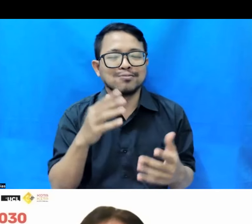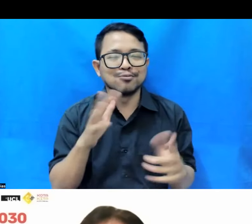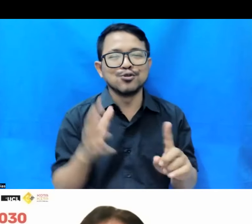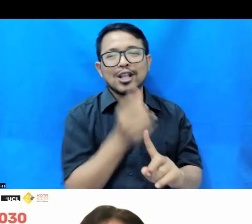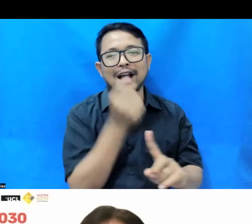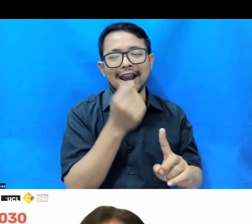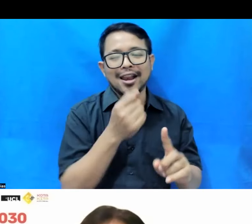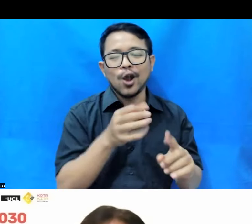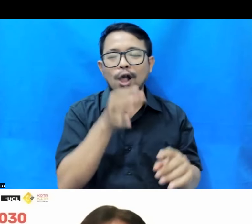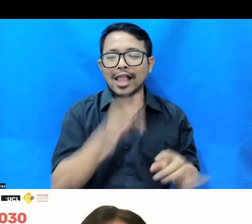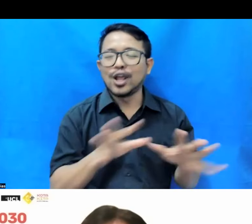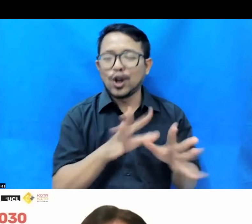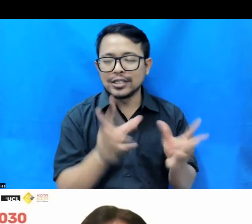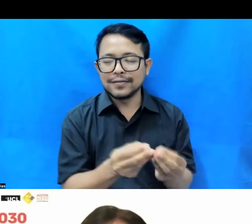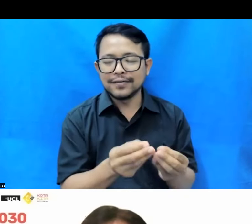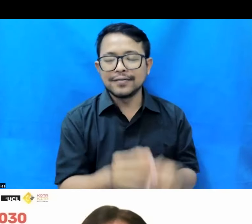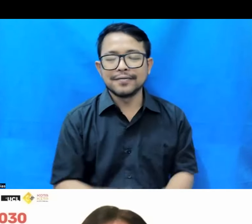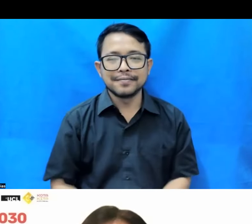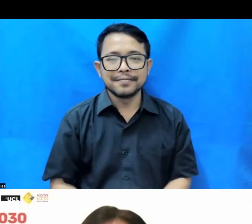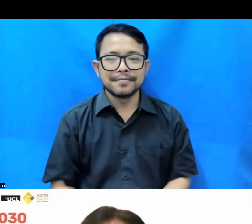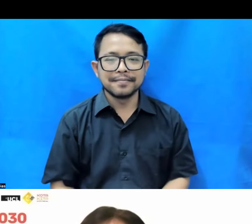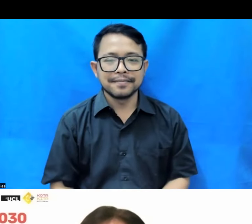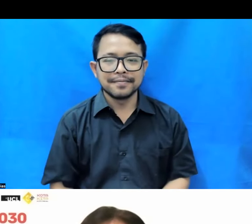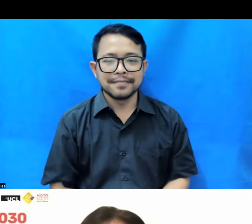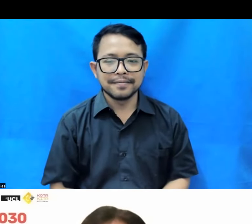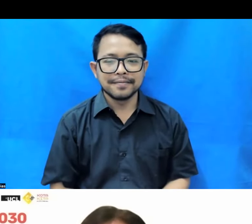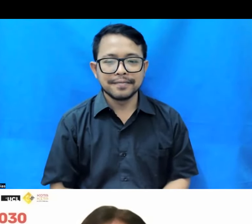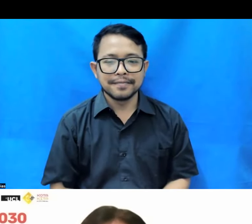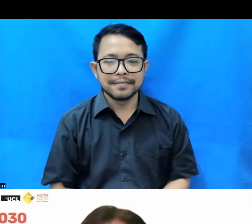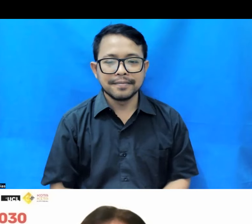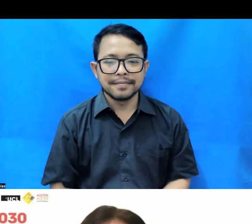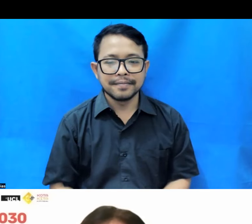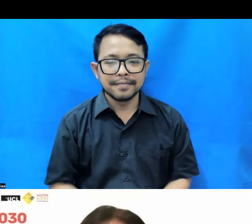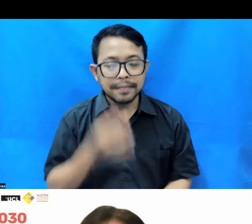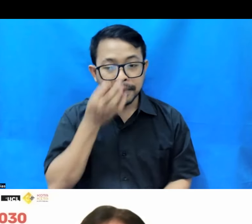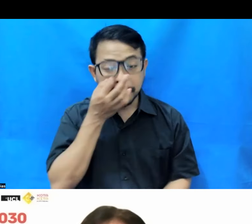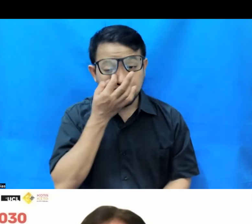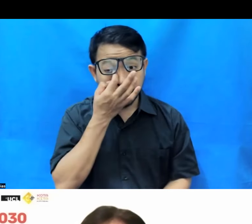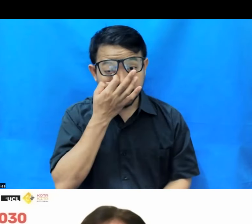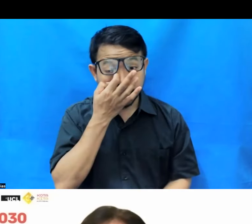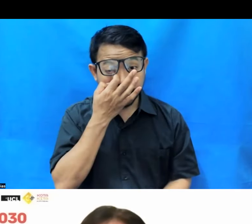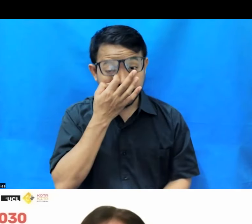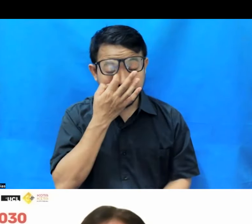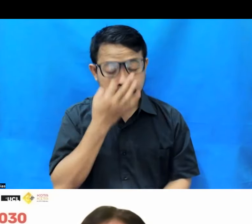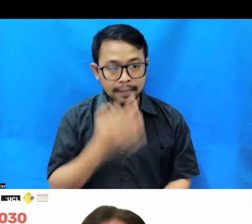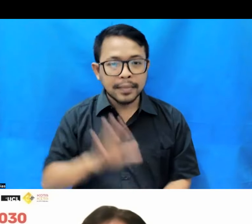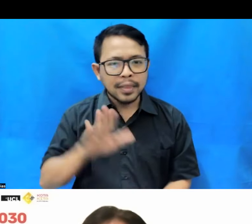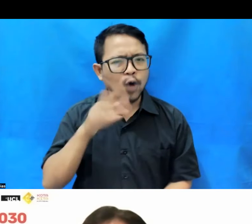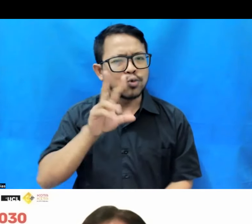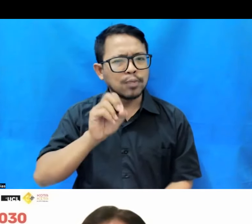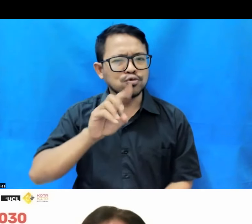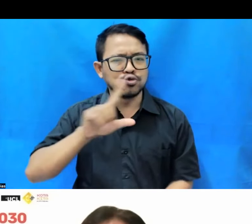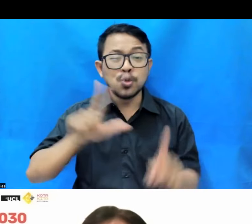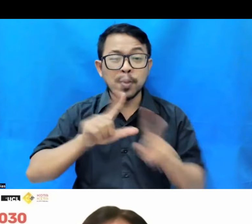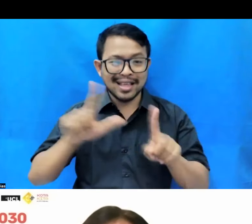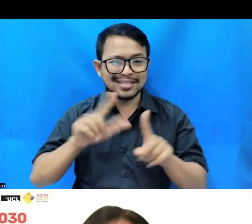efforts to realize an inclusive city, where we